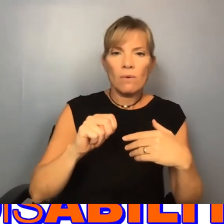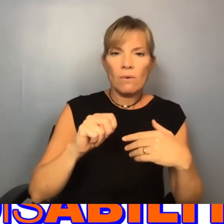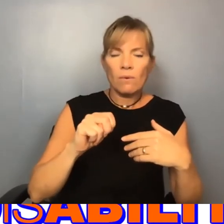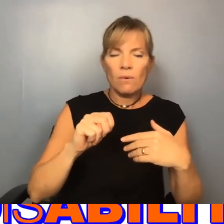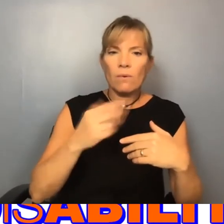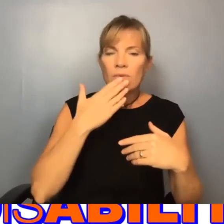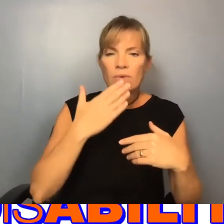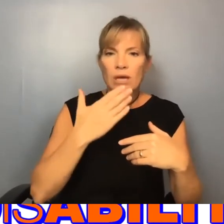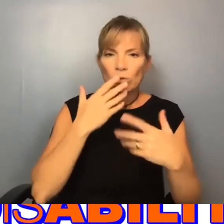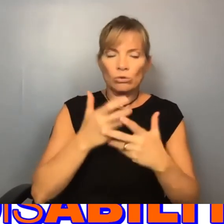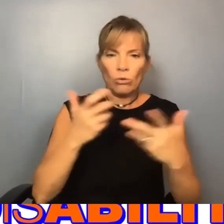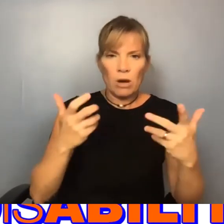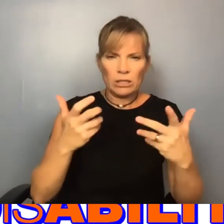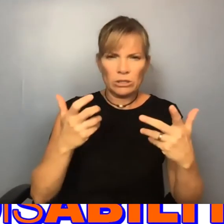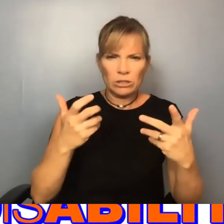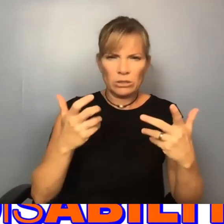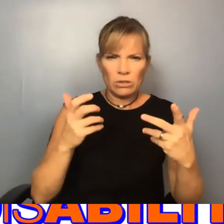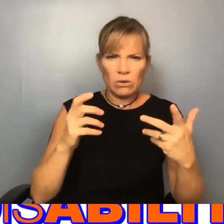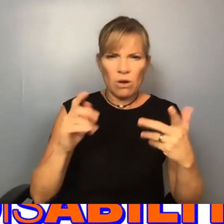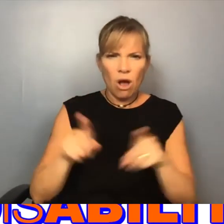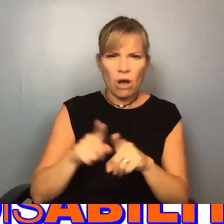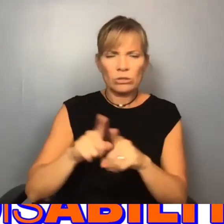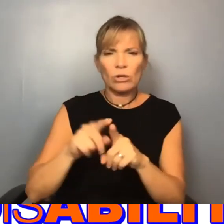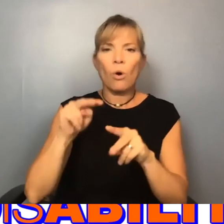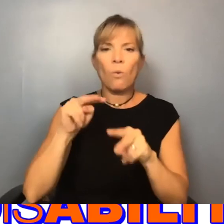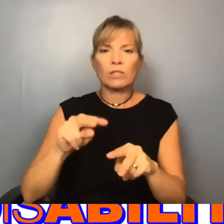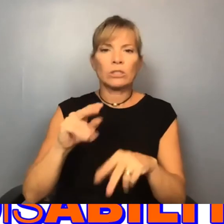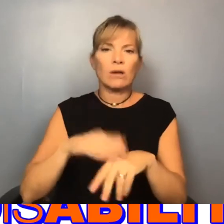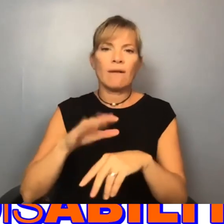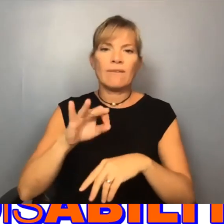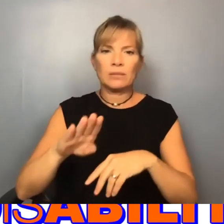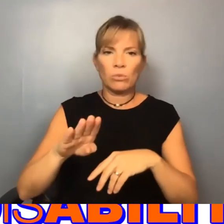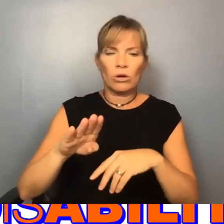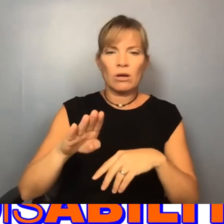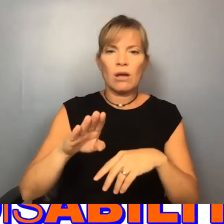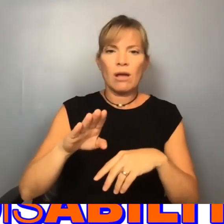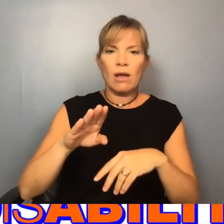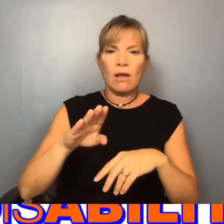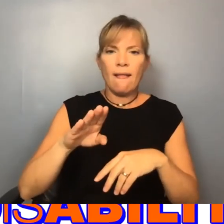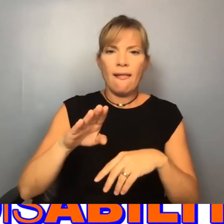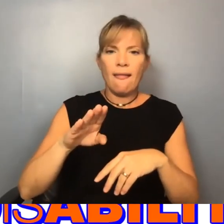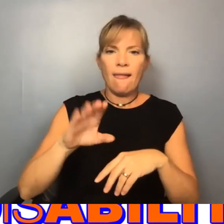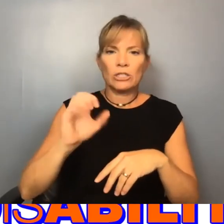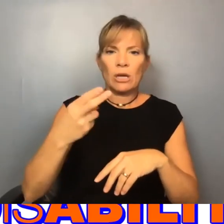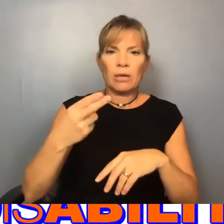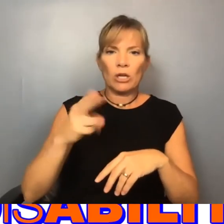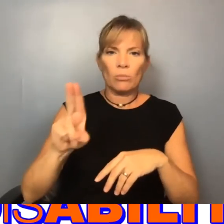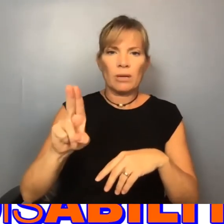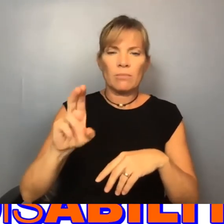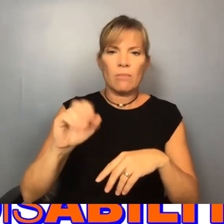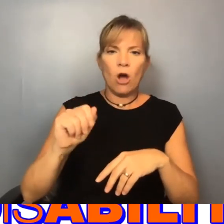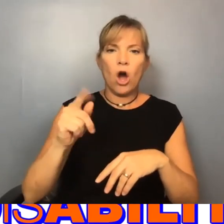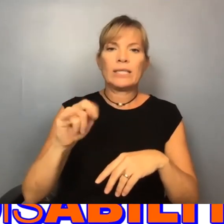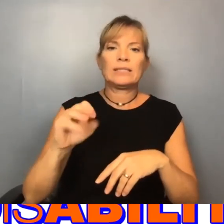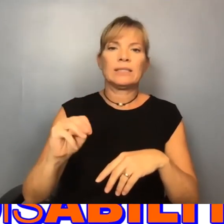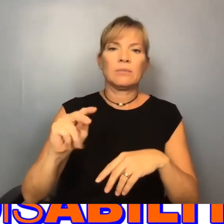Thank you so much, guys. Also, check us out on Facebook at Champaign Urbana Autism Network.